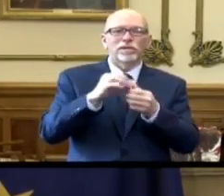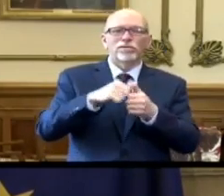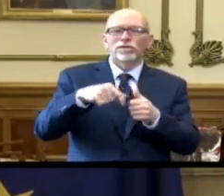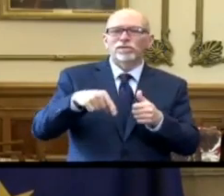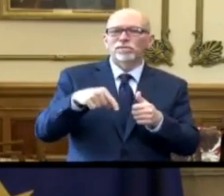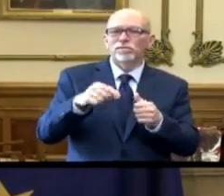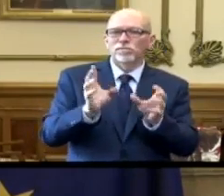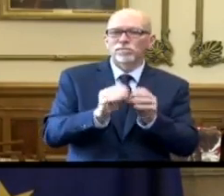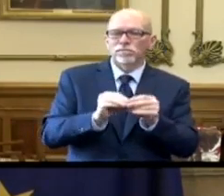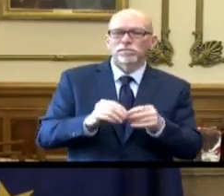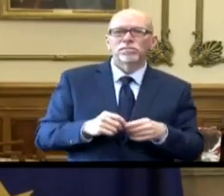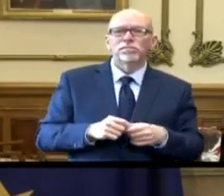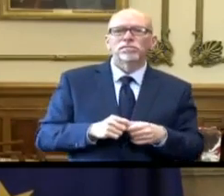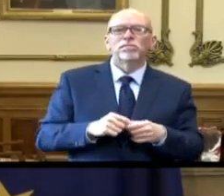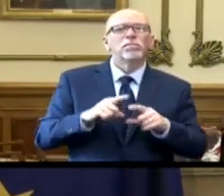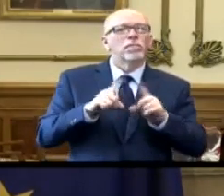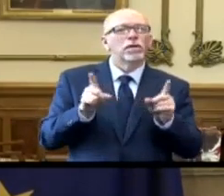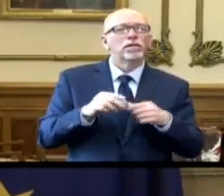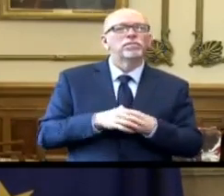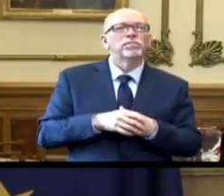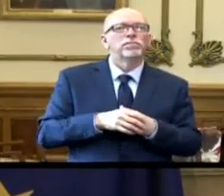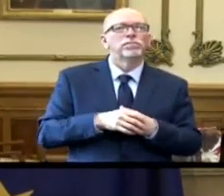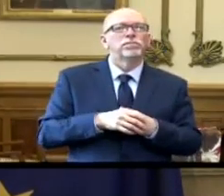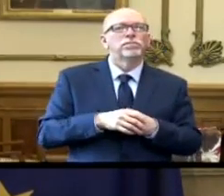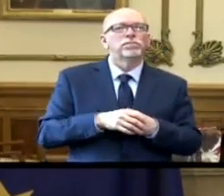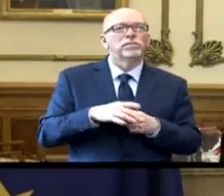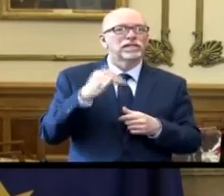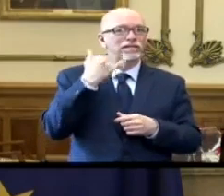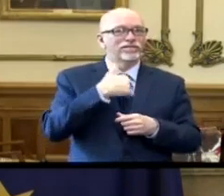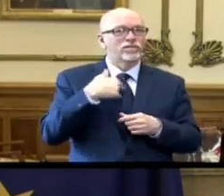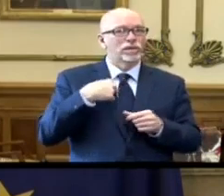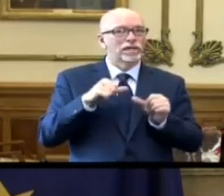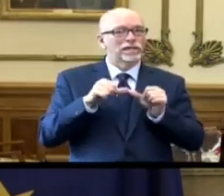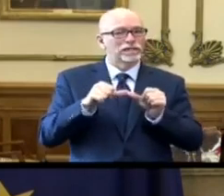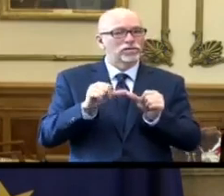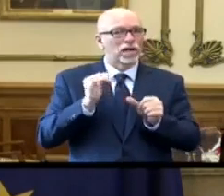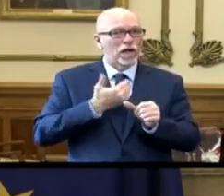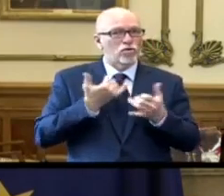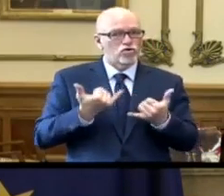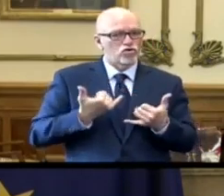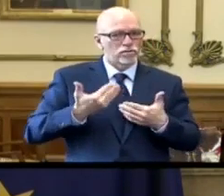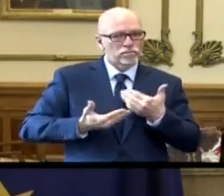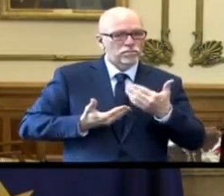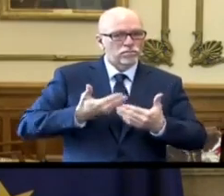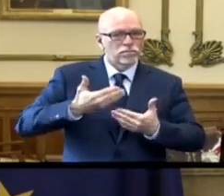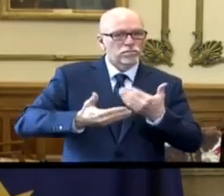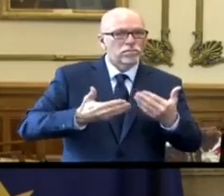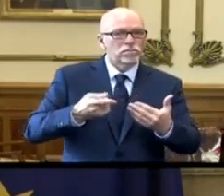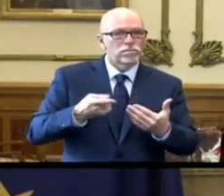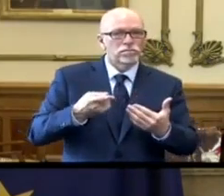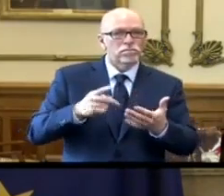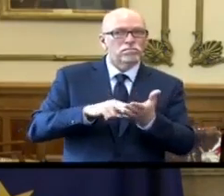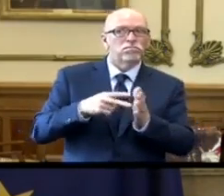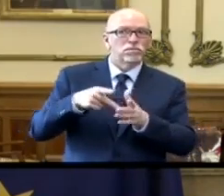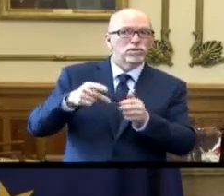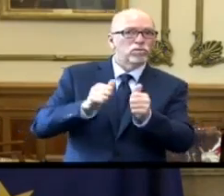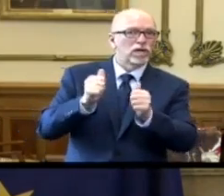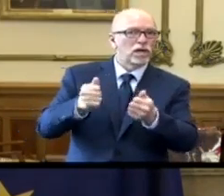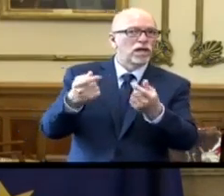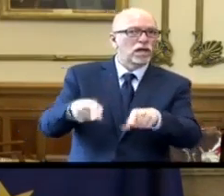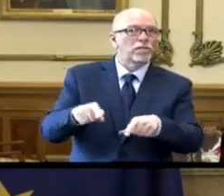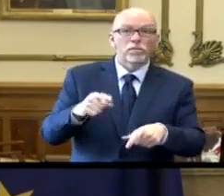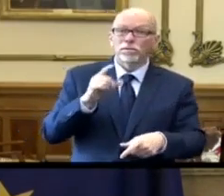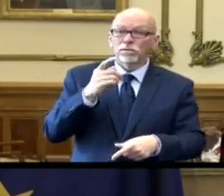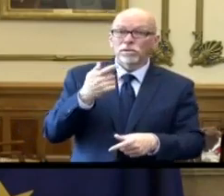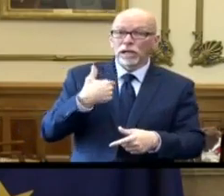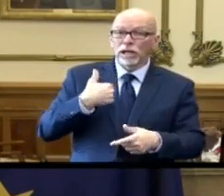conference. But if we continue on the path that we're on, that race could continue. I was born